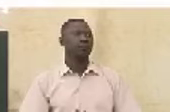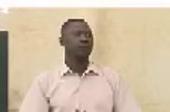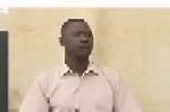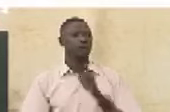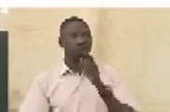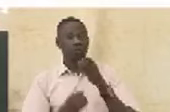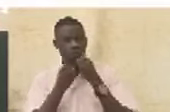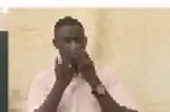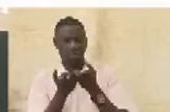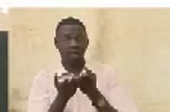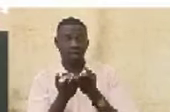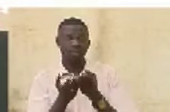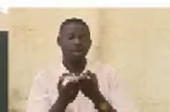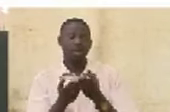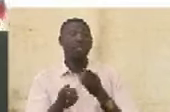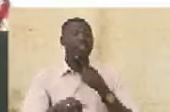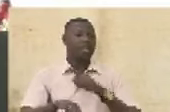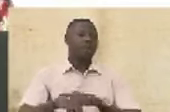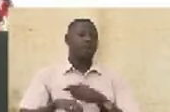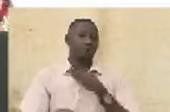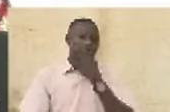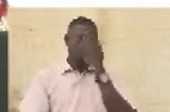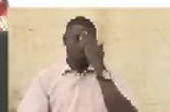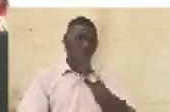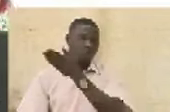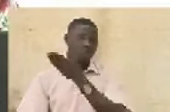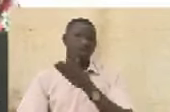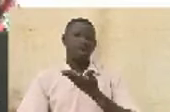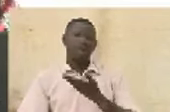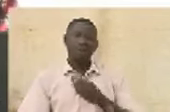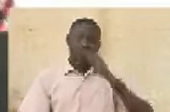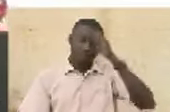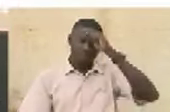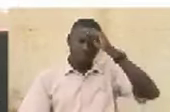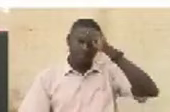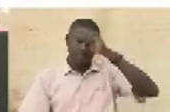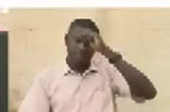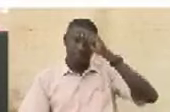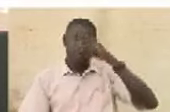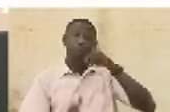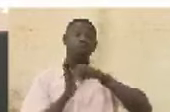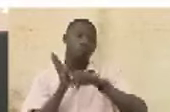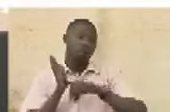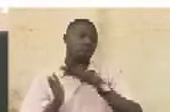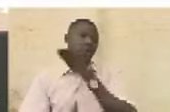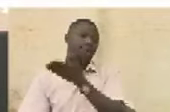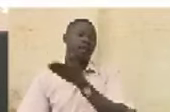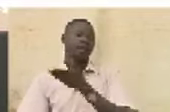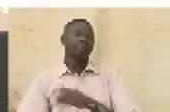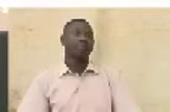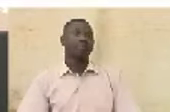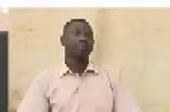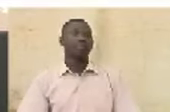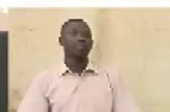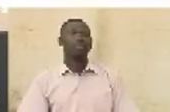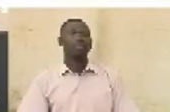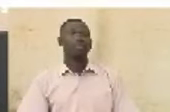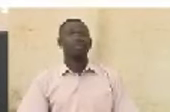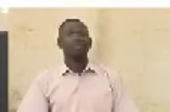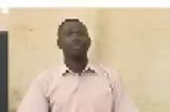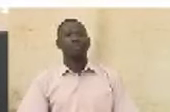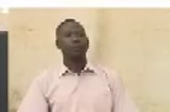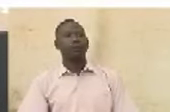You said while you were at home having a naming ceremony. Ko ya fo janko tumala me tembo mel na ibenun so ko nanun kulliyo nyambole